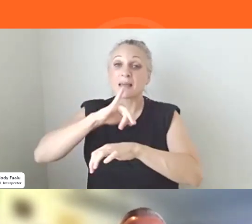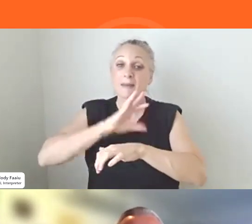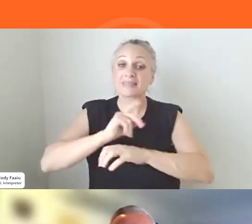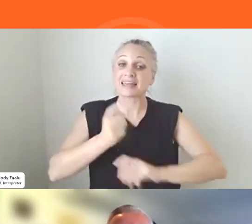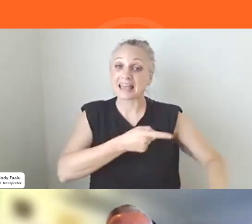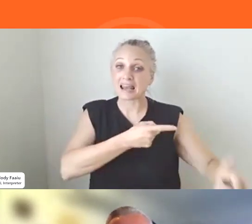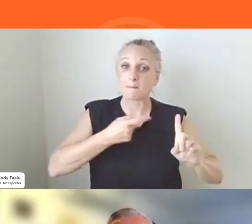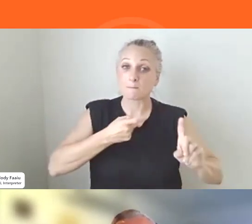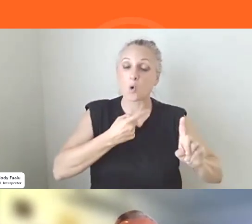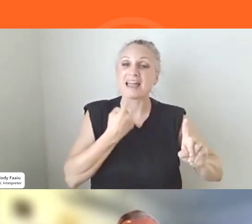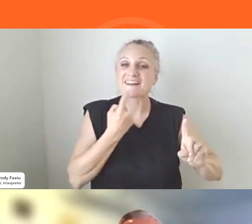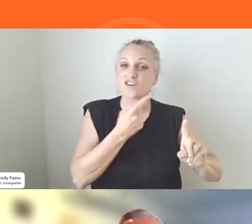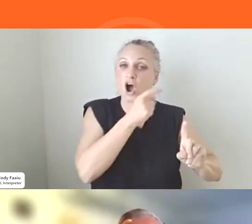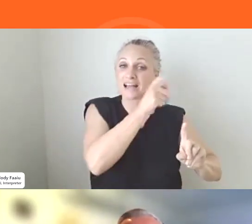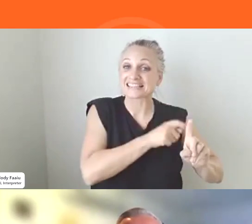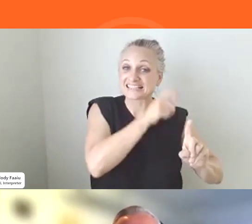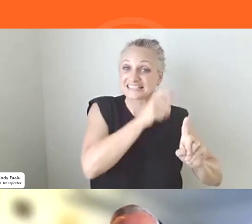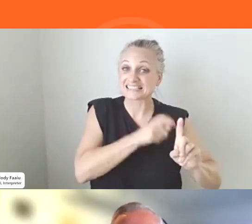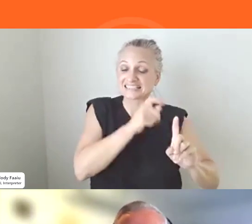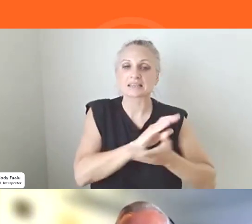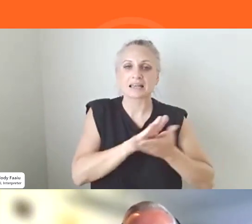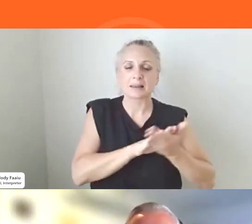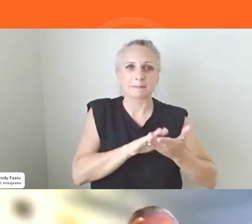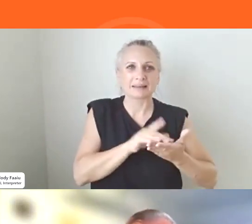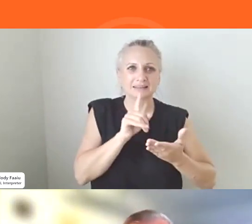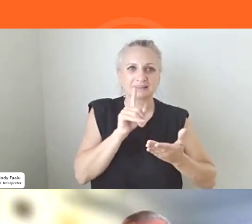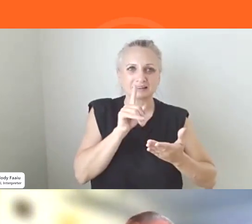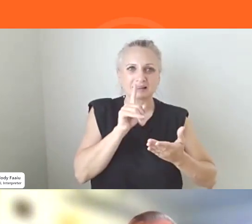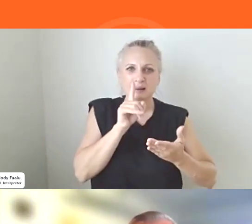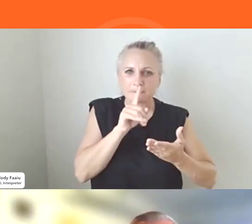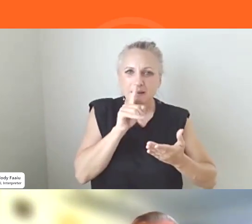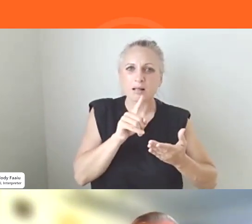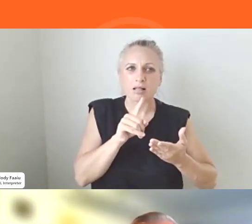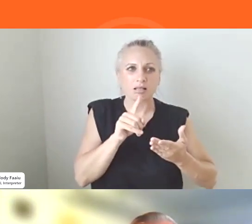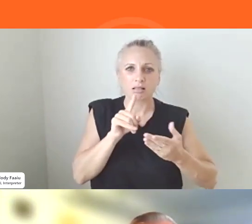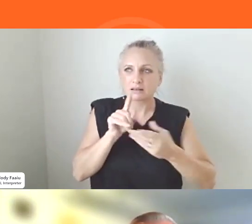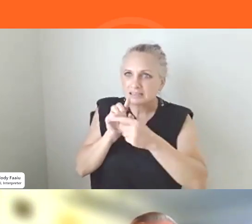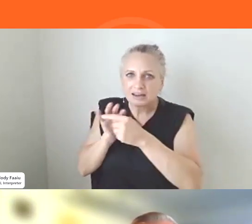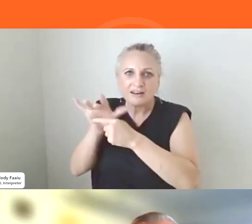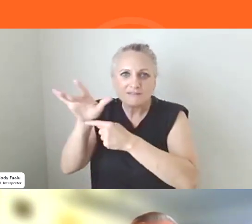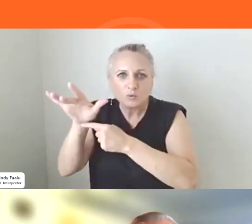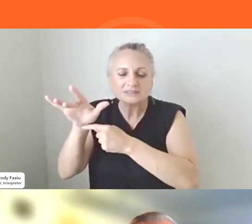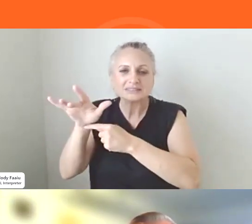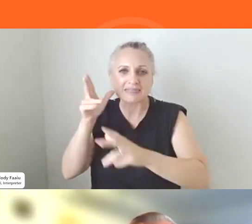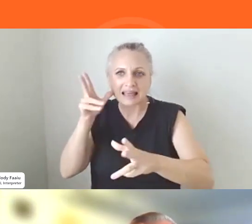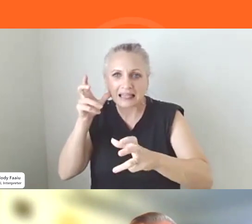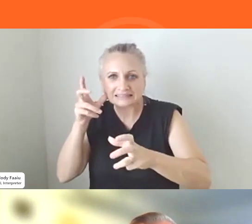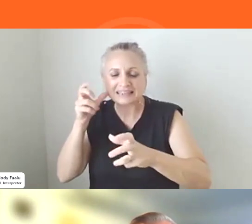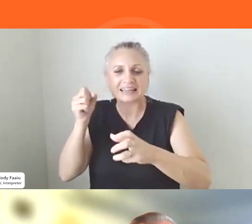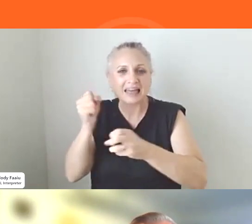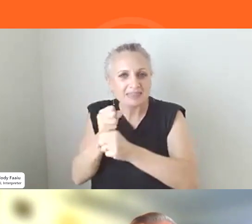attention from the people that are listening, and then they start to work harder to make their products accessible.